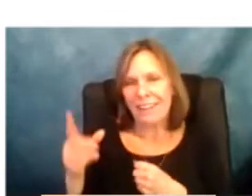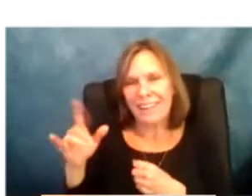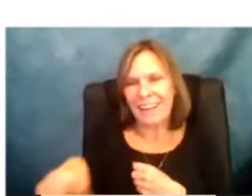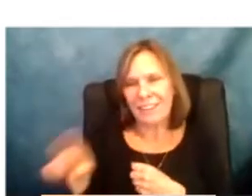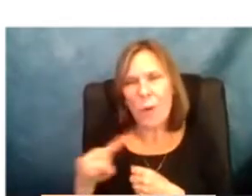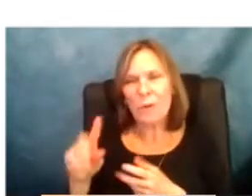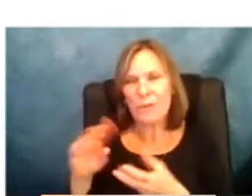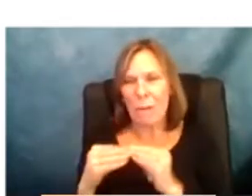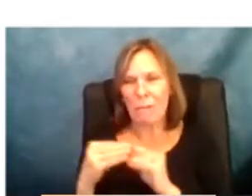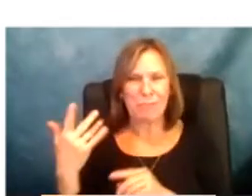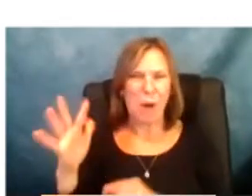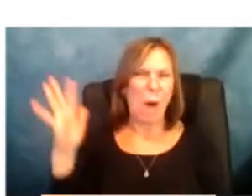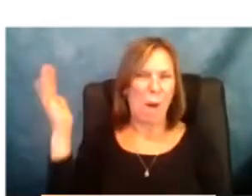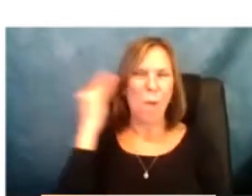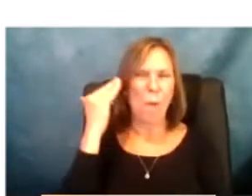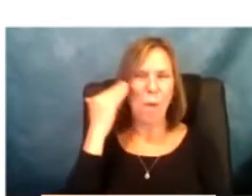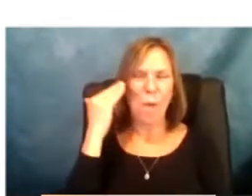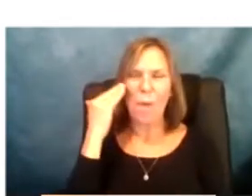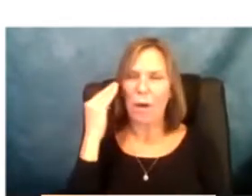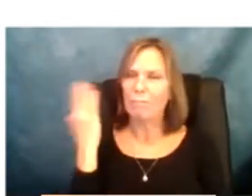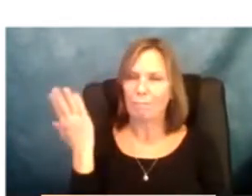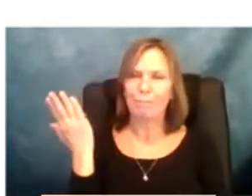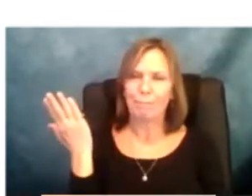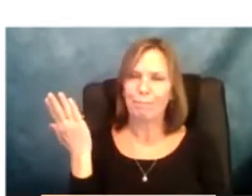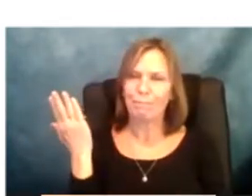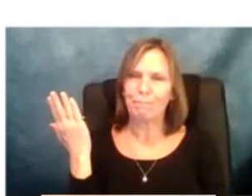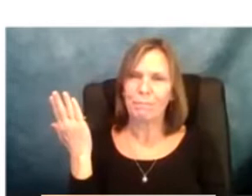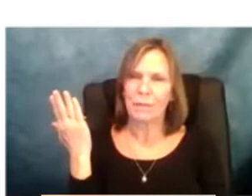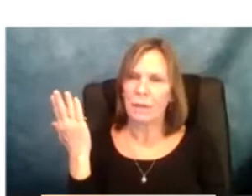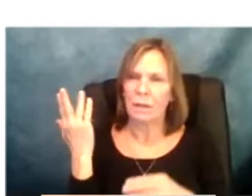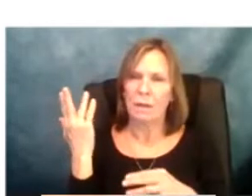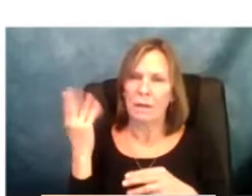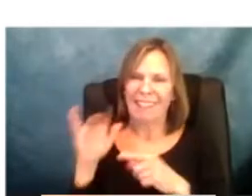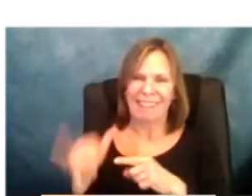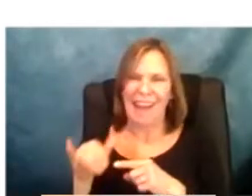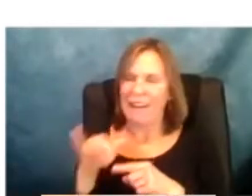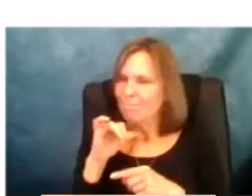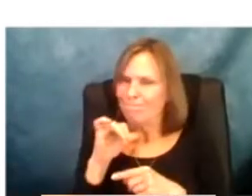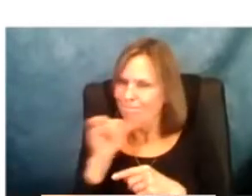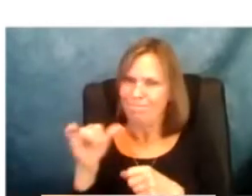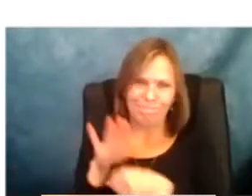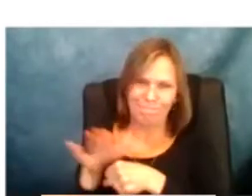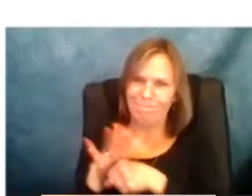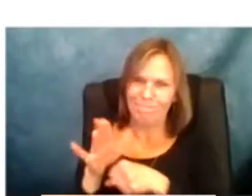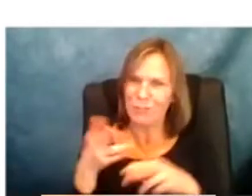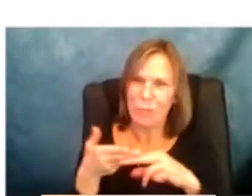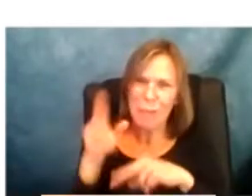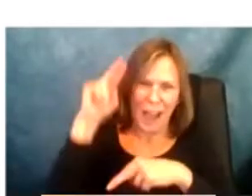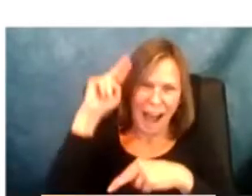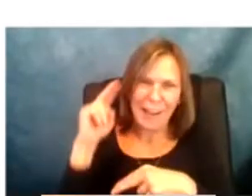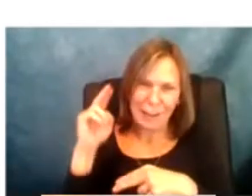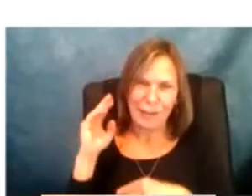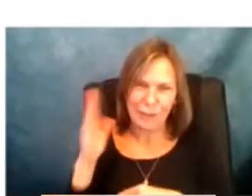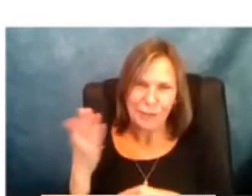but really know that they're probably it's probably an undercount. We have this also with,